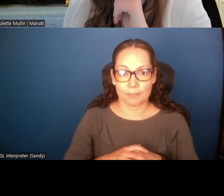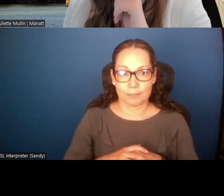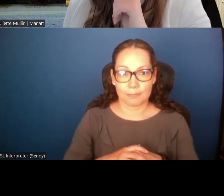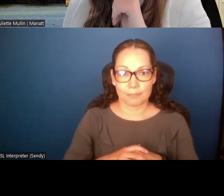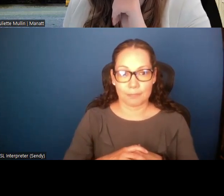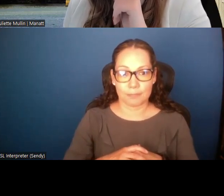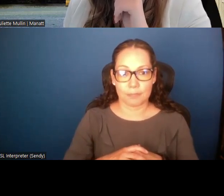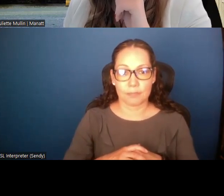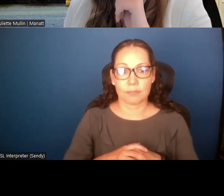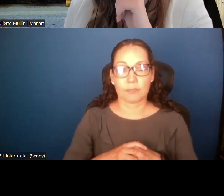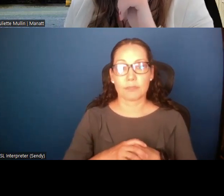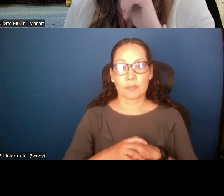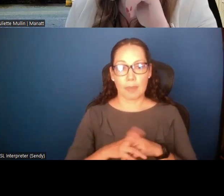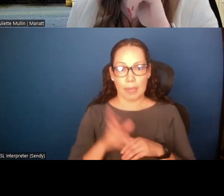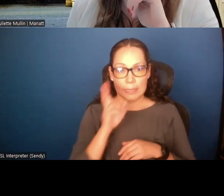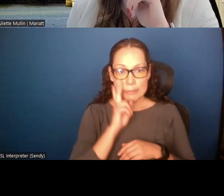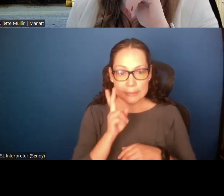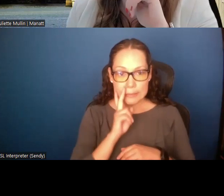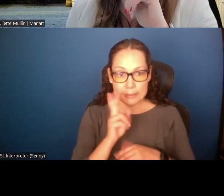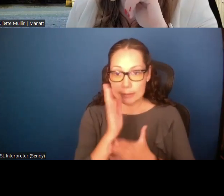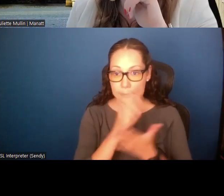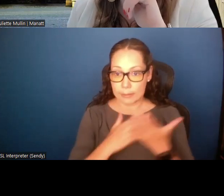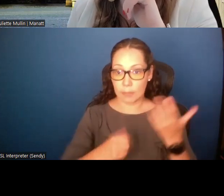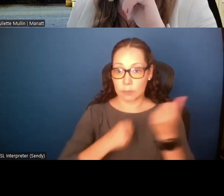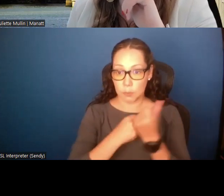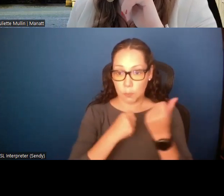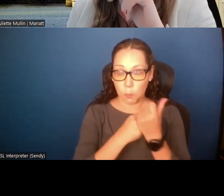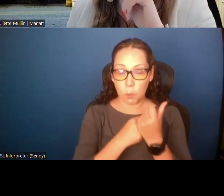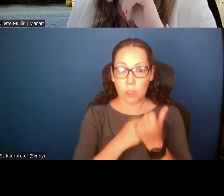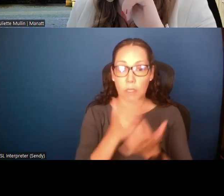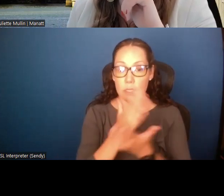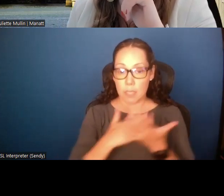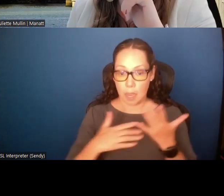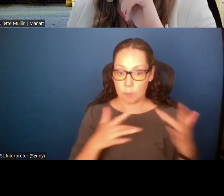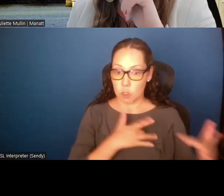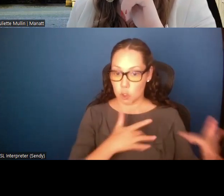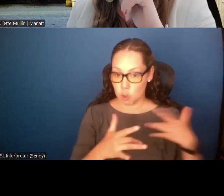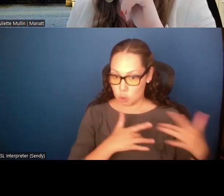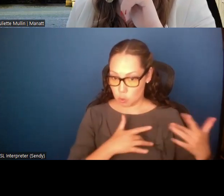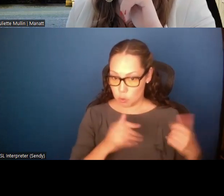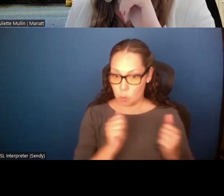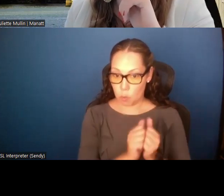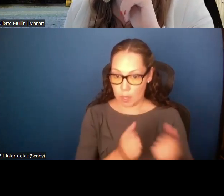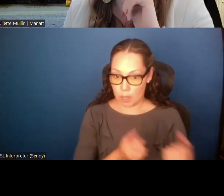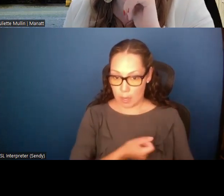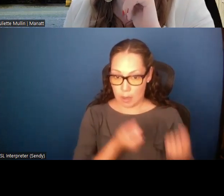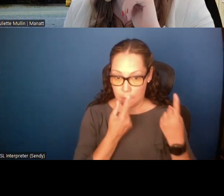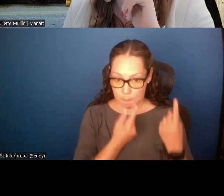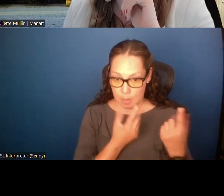Seeing some support. Okay, we've got some concern about a compassionate care recommendation.